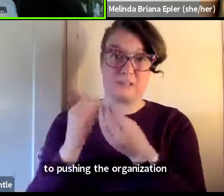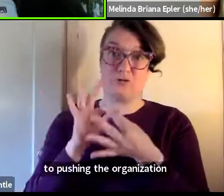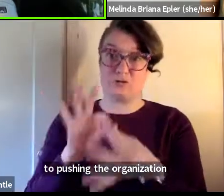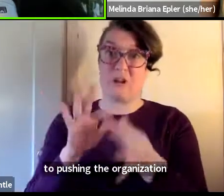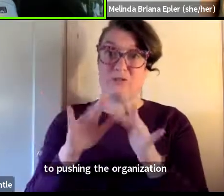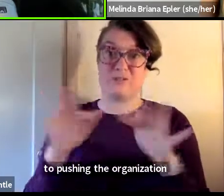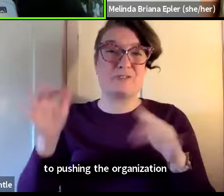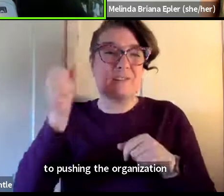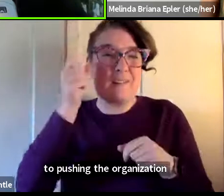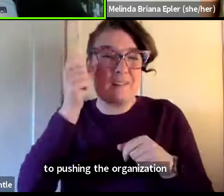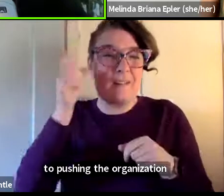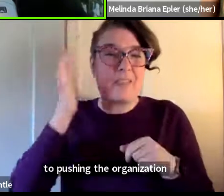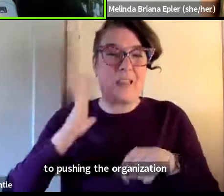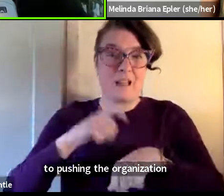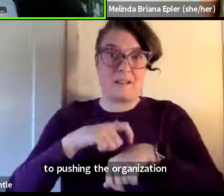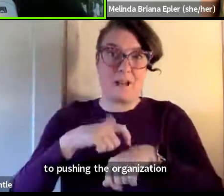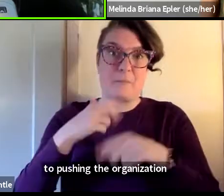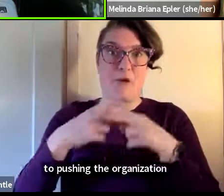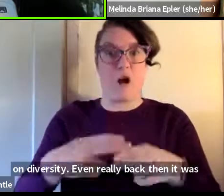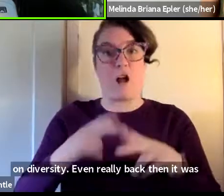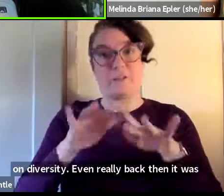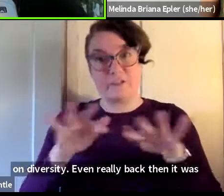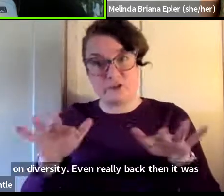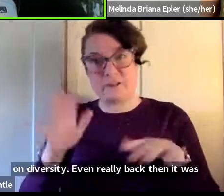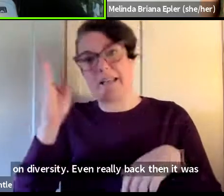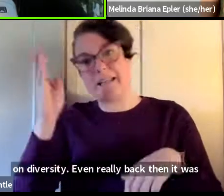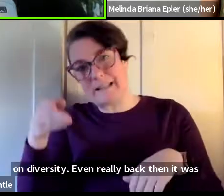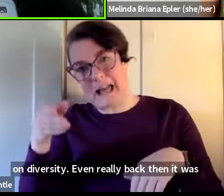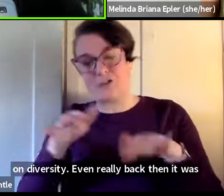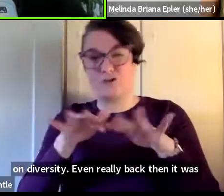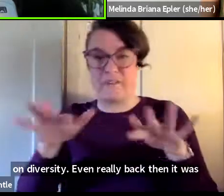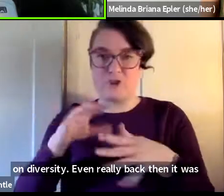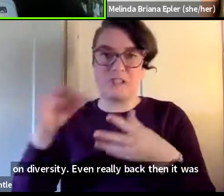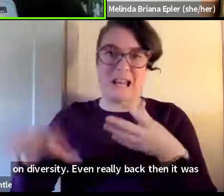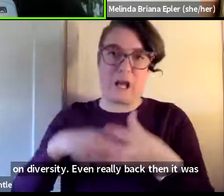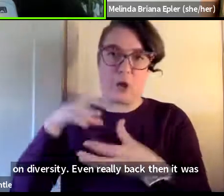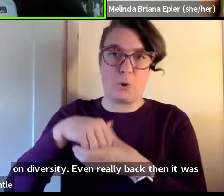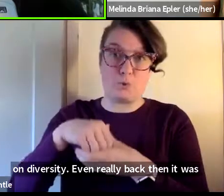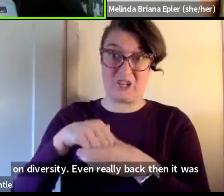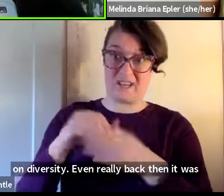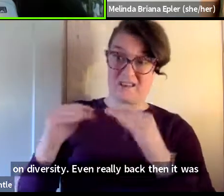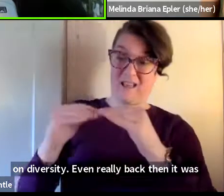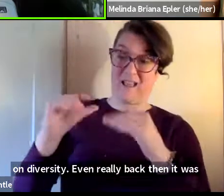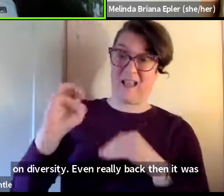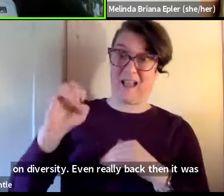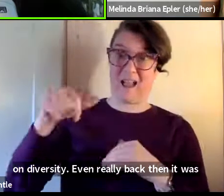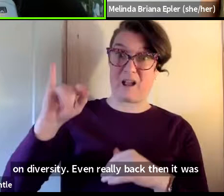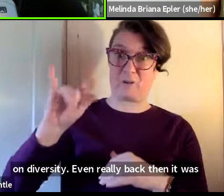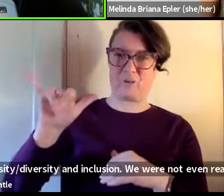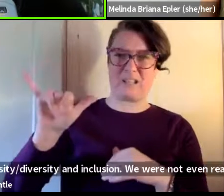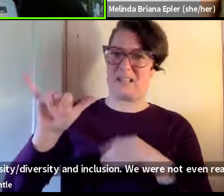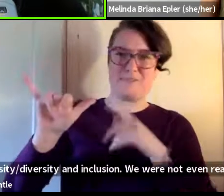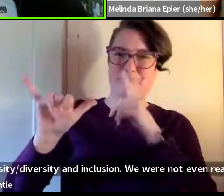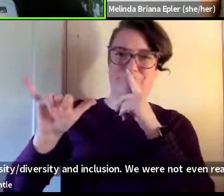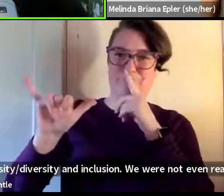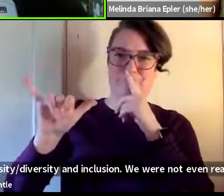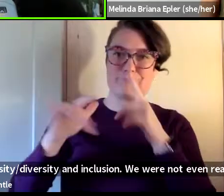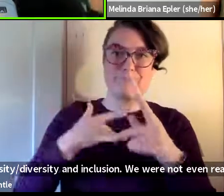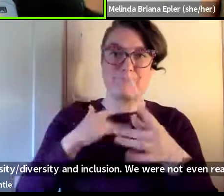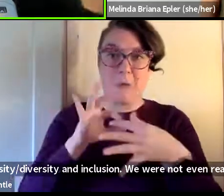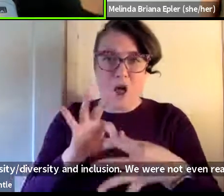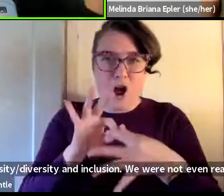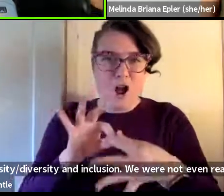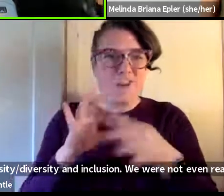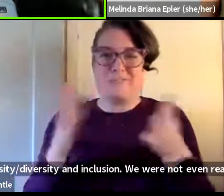was diversity and inclusion. We weren't Right. even really talking about equity Right. and belonging and all of